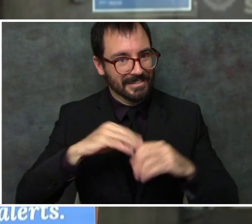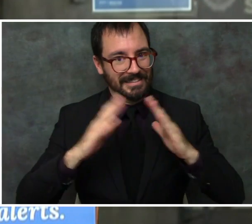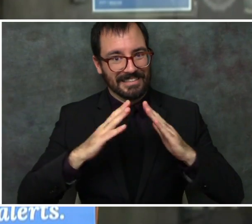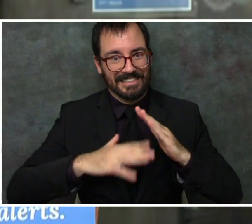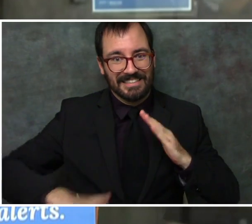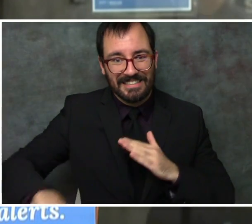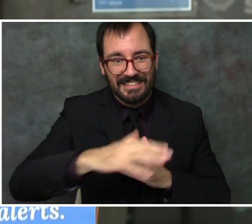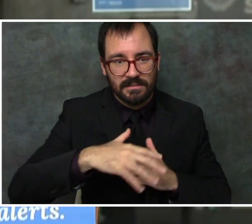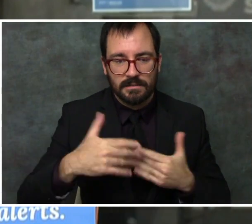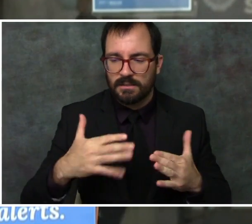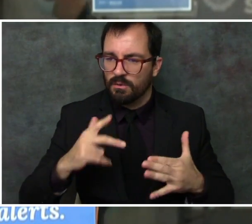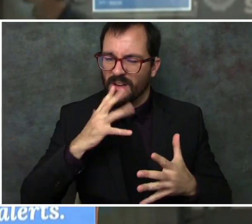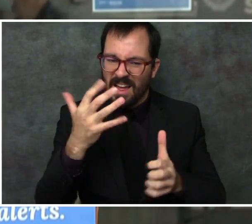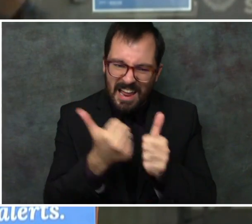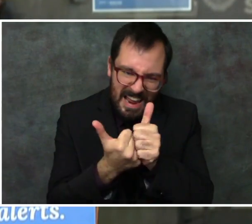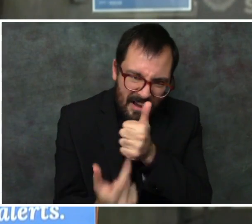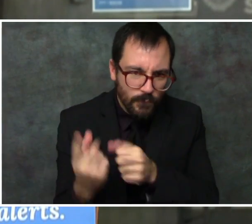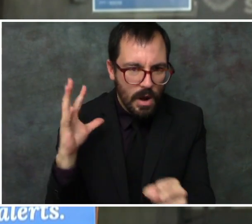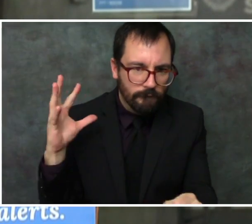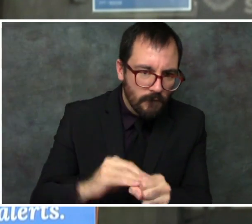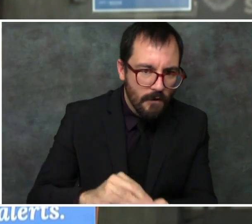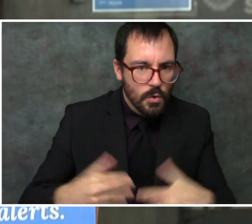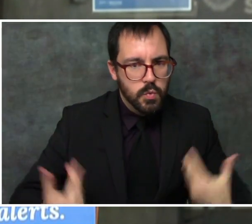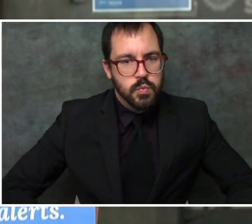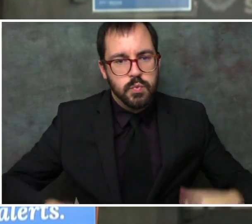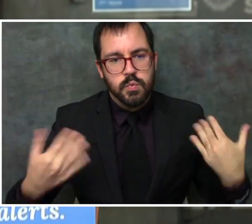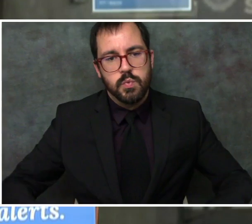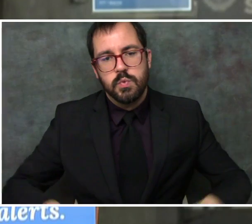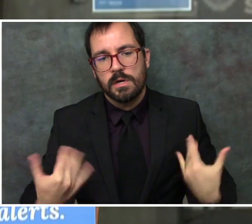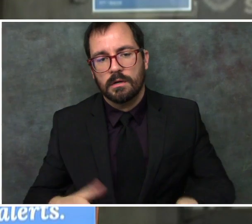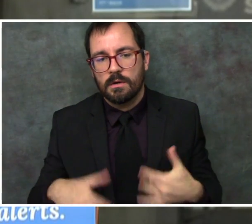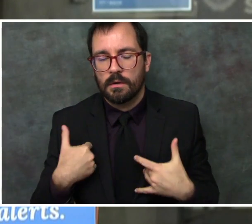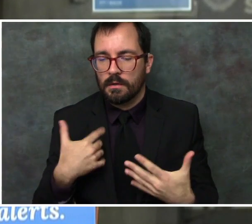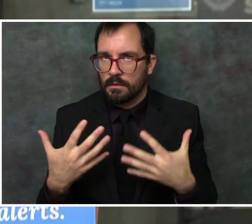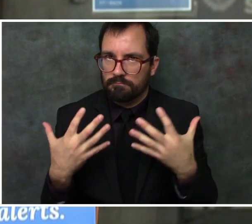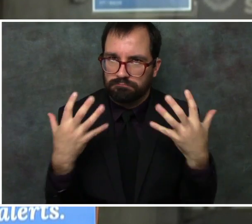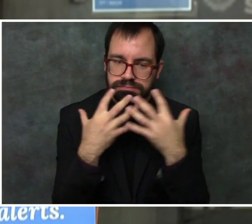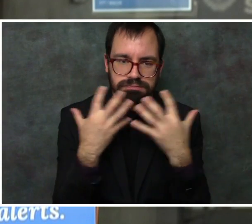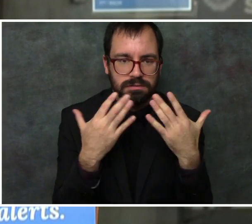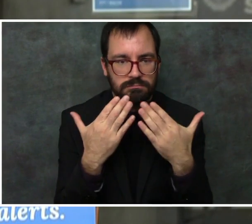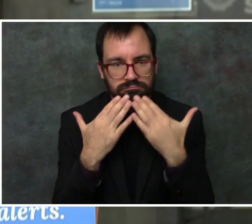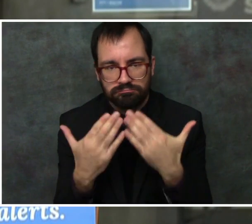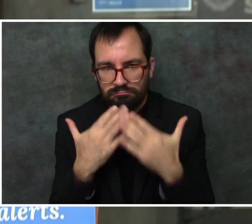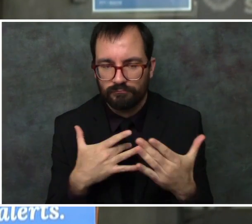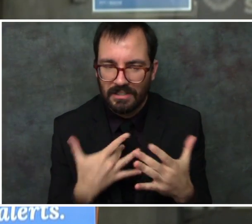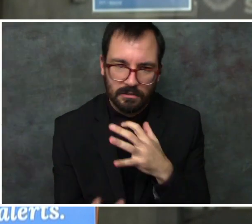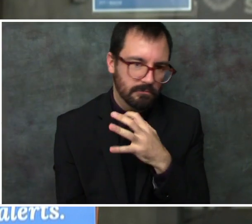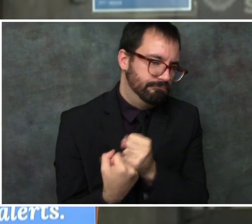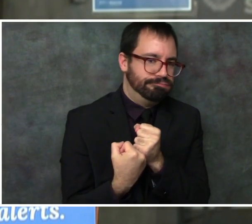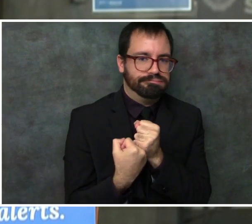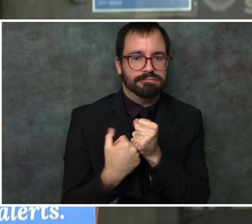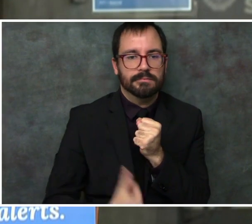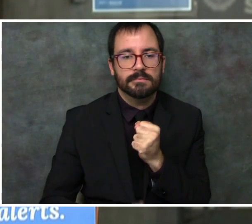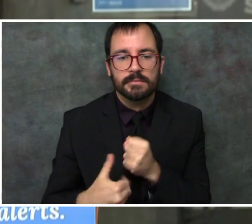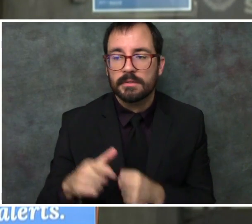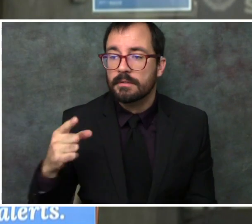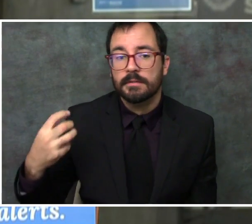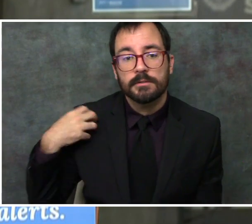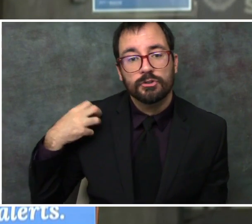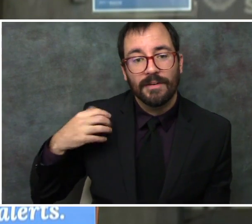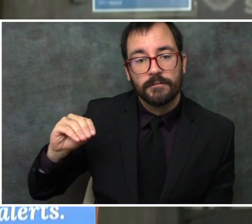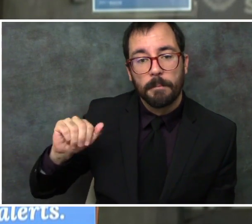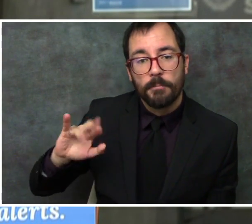incredibly supported by you and the whole team. And thank you, Chief Martinez, for guiding us through this difficult time. Throughout the development of